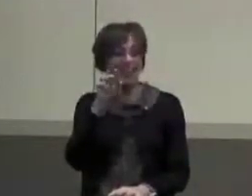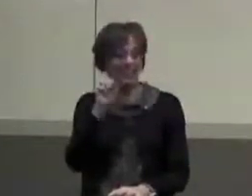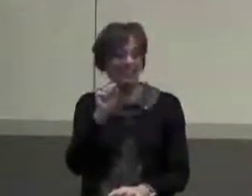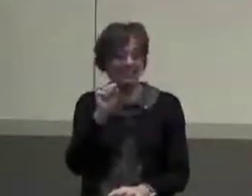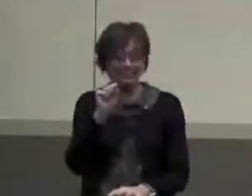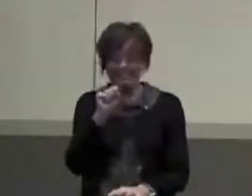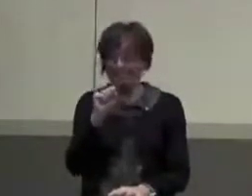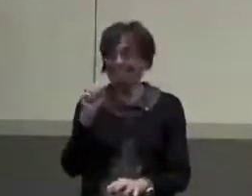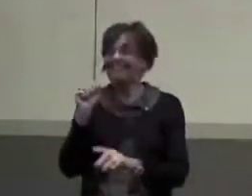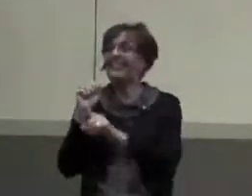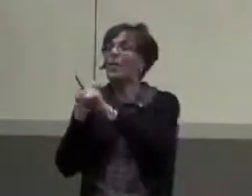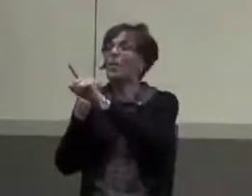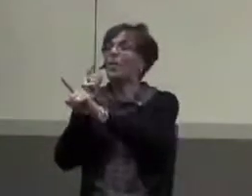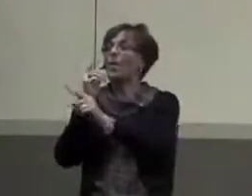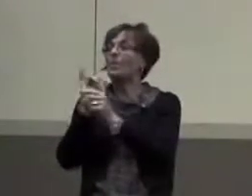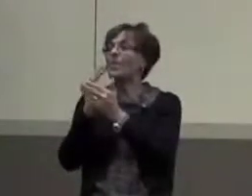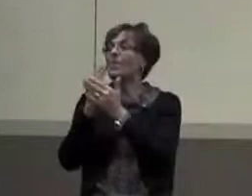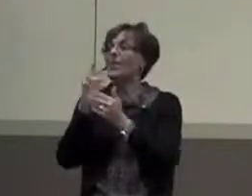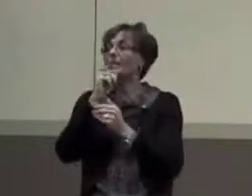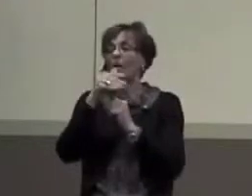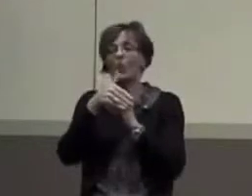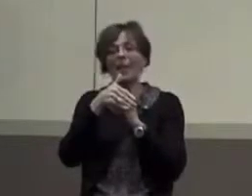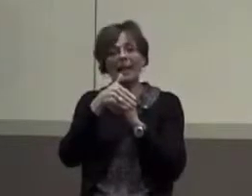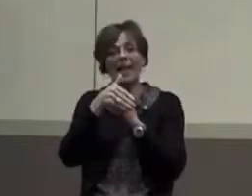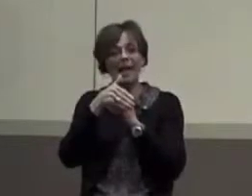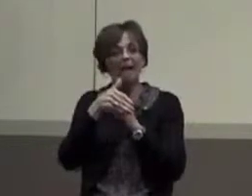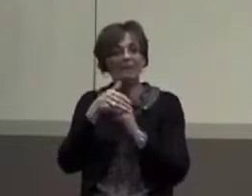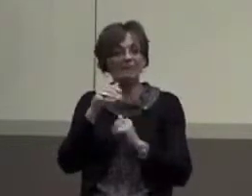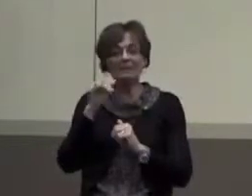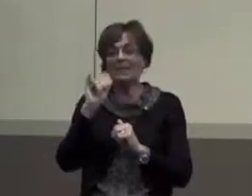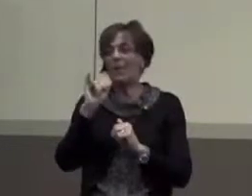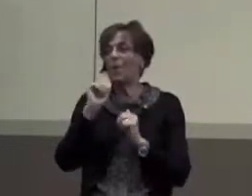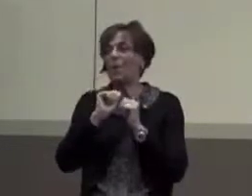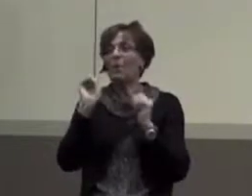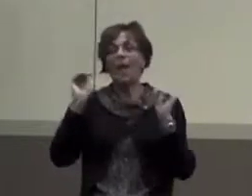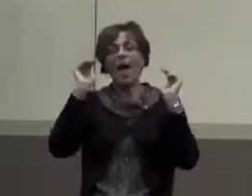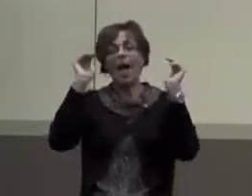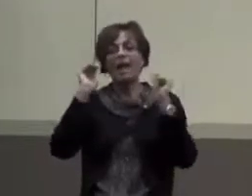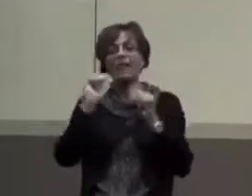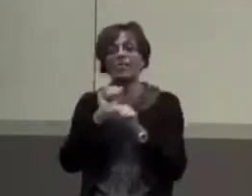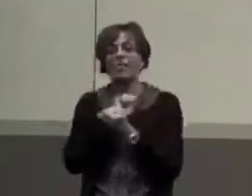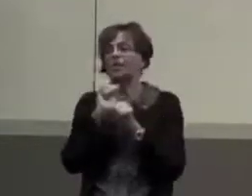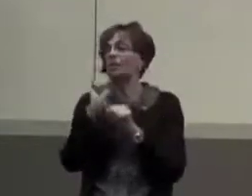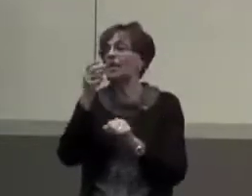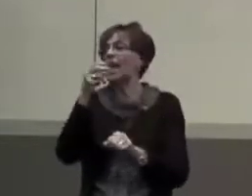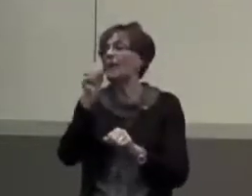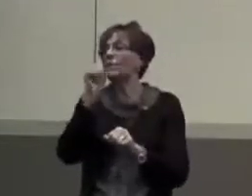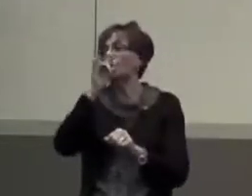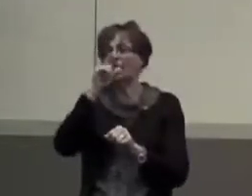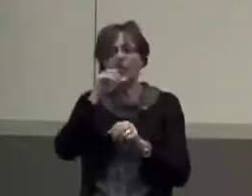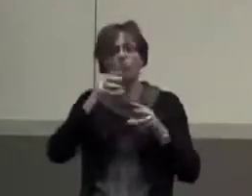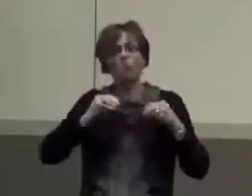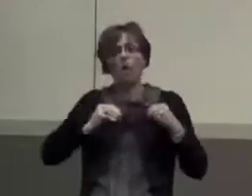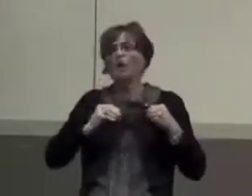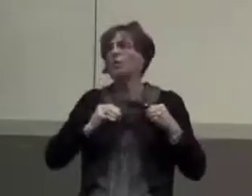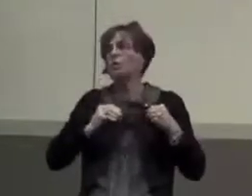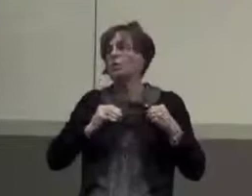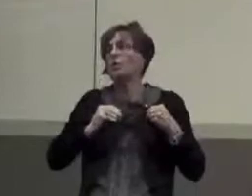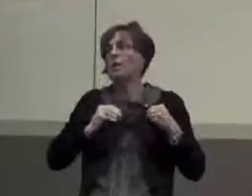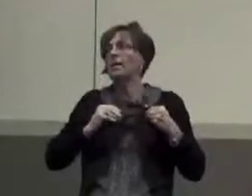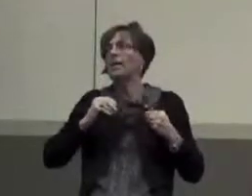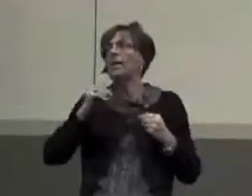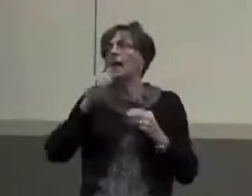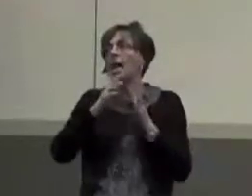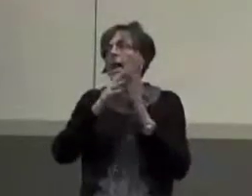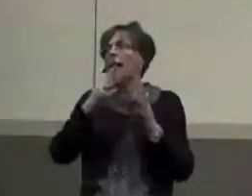school, and one of the things that's really helped with the higher functioning high school kids to kind of buy into it is, because a lot of my students